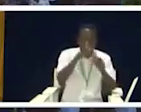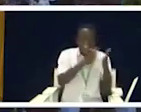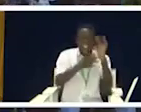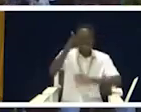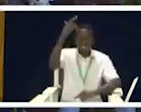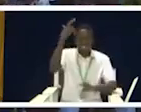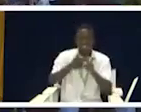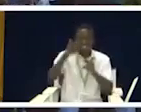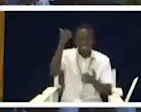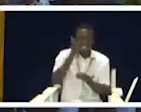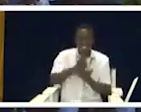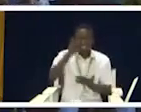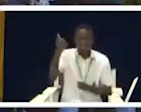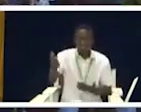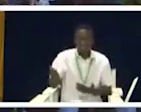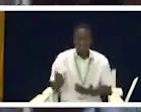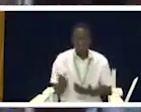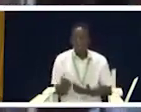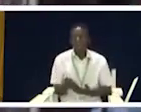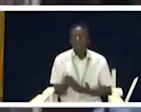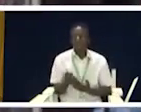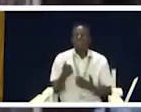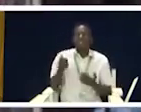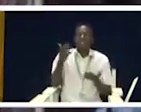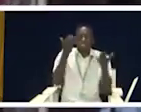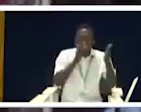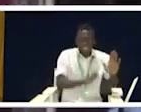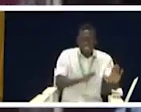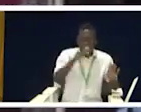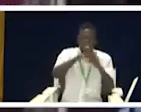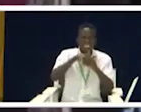They die. They die.